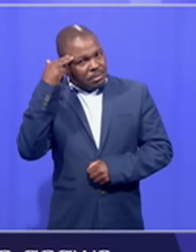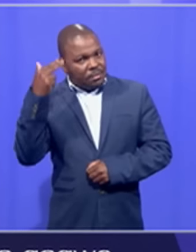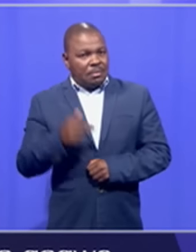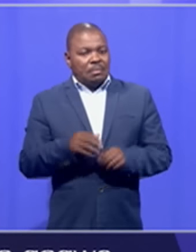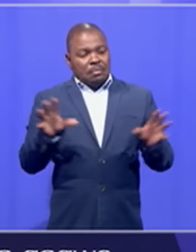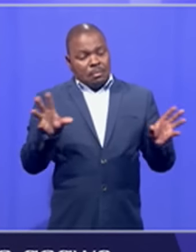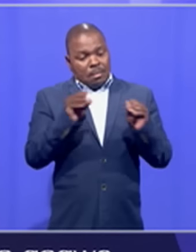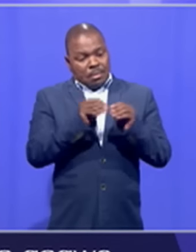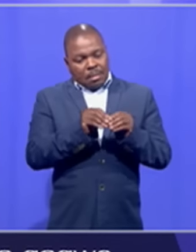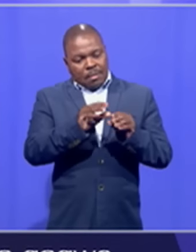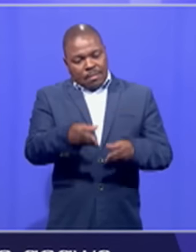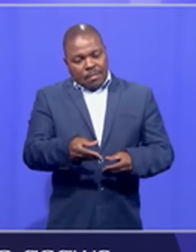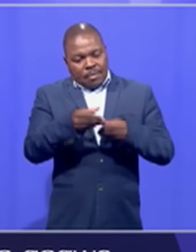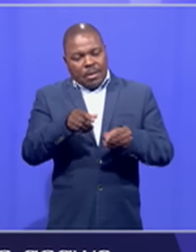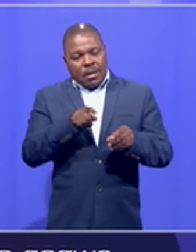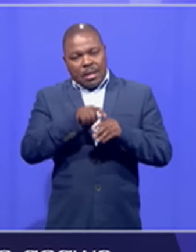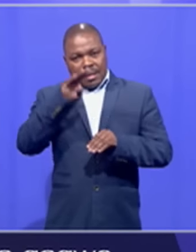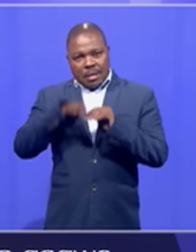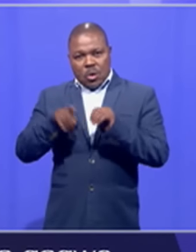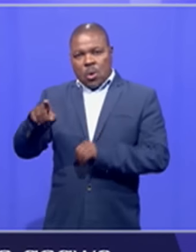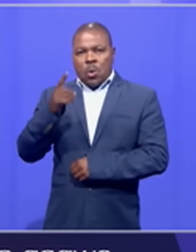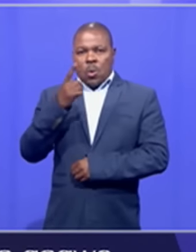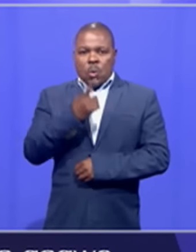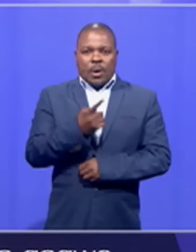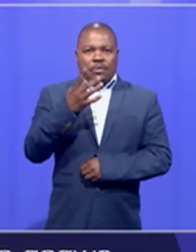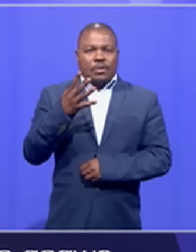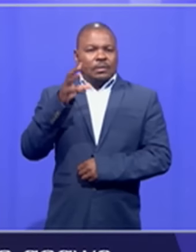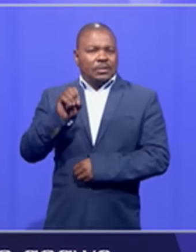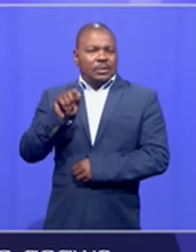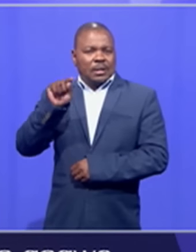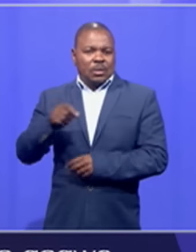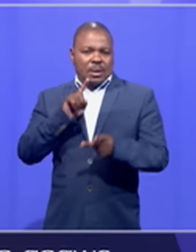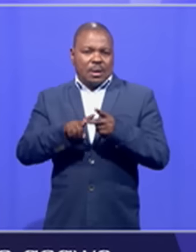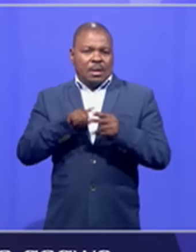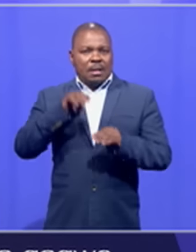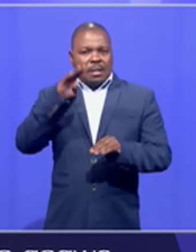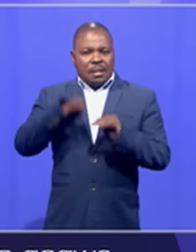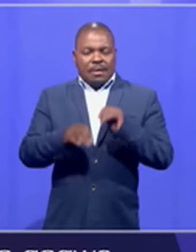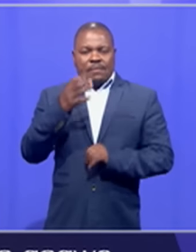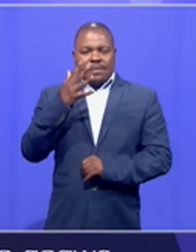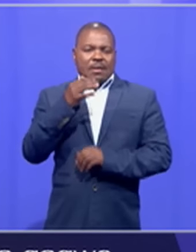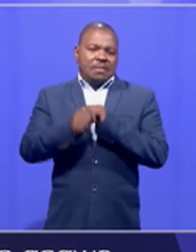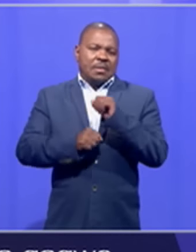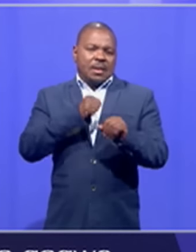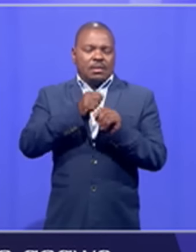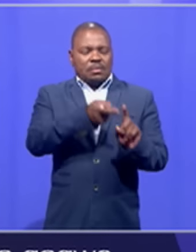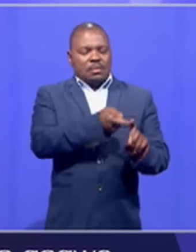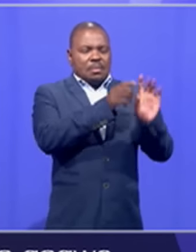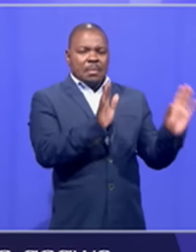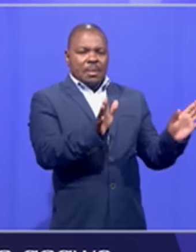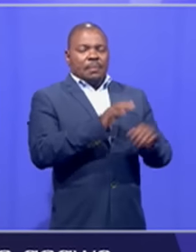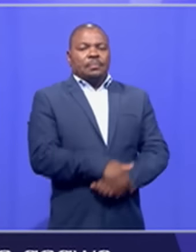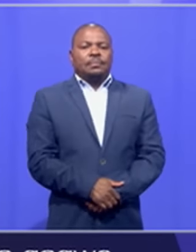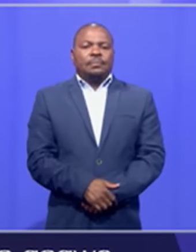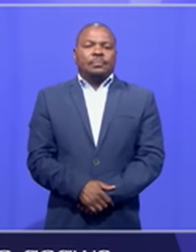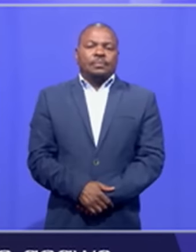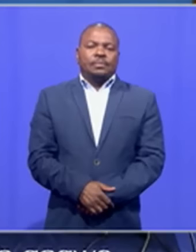be e kopantšhwe gomme ya lefa kotlo ya 150 le go atlholela mengwaga e 5 ka go fegwa.